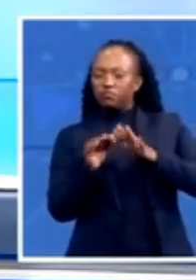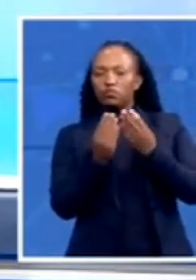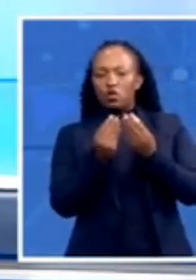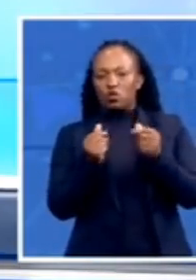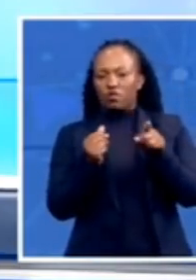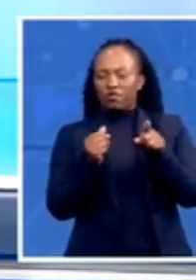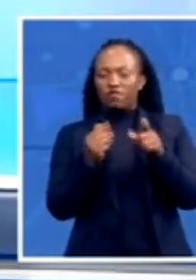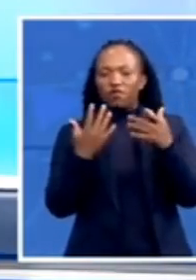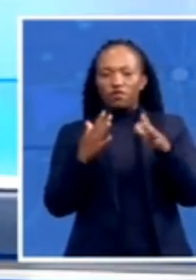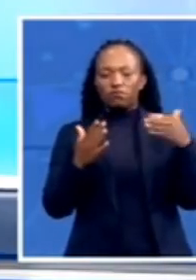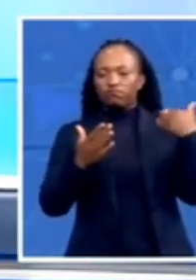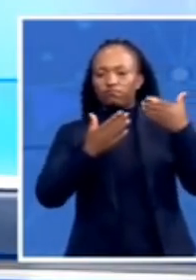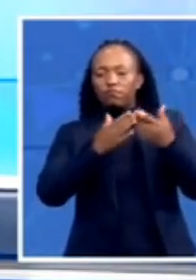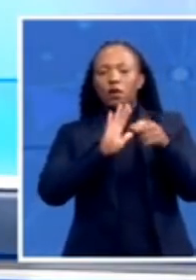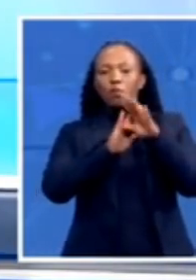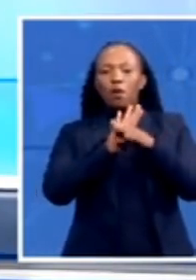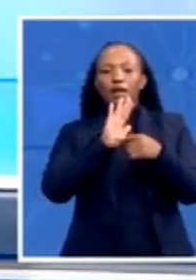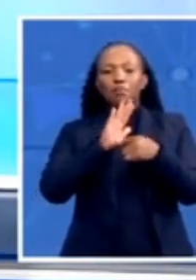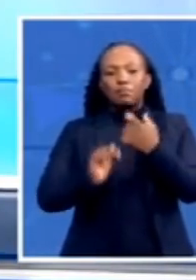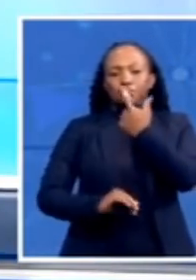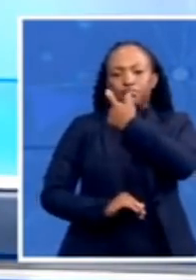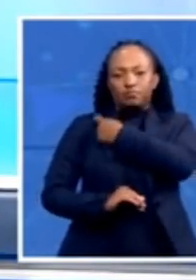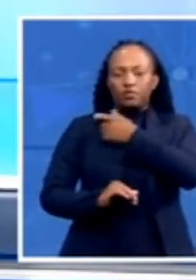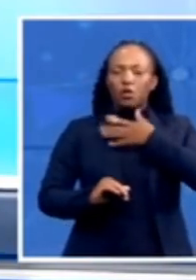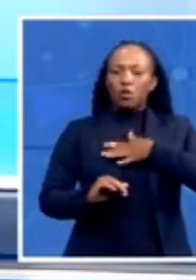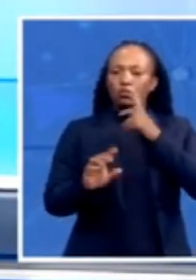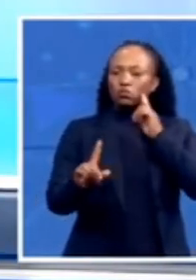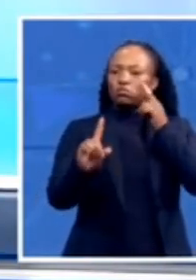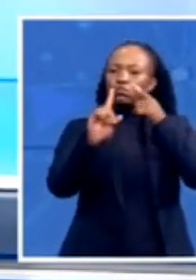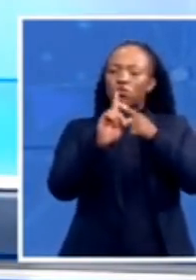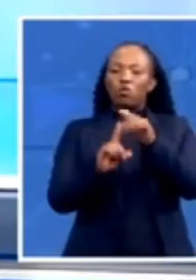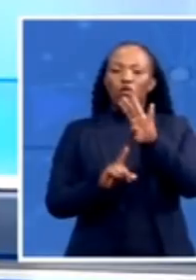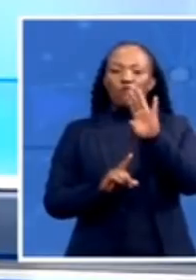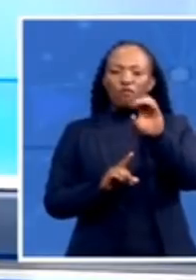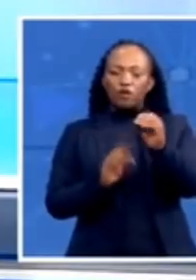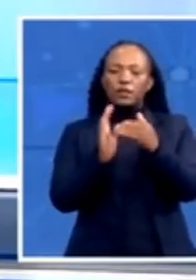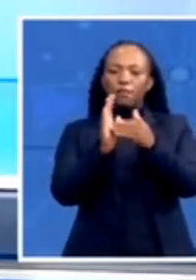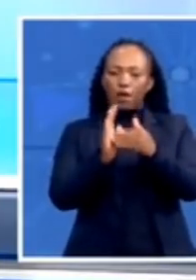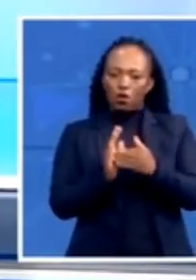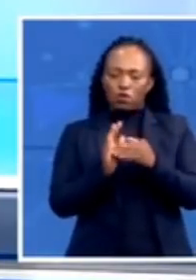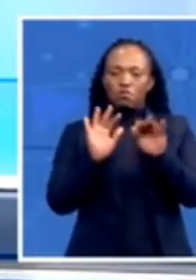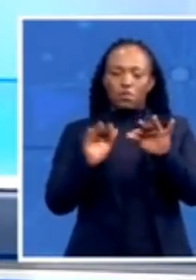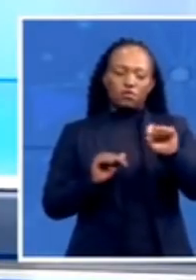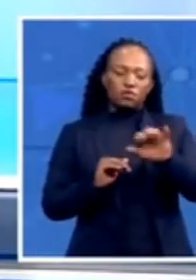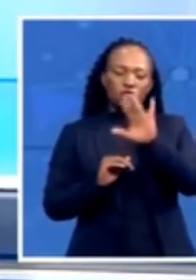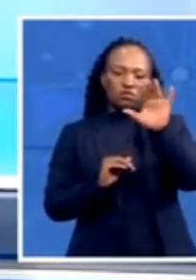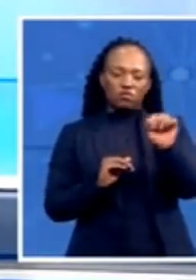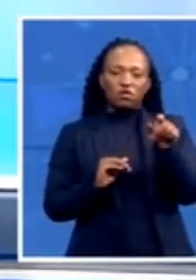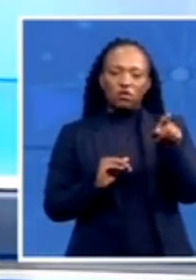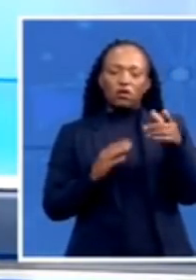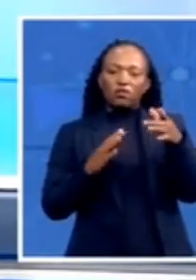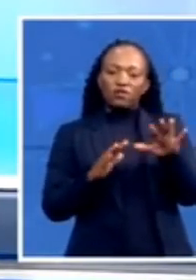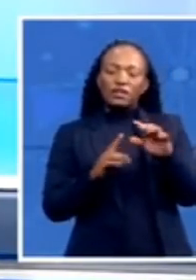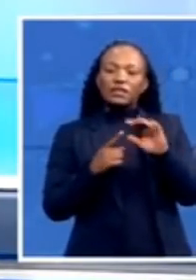at vaccinating 40 million South Africans. Bishop Malusi Mpumlwana and Professor Hannelie Meyer from the National Immunisation and Safety